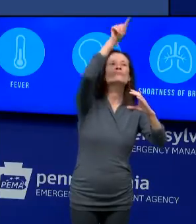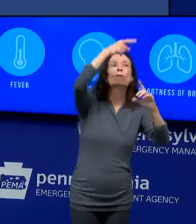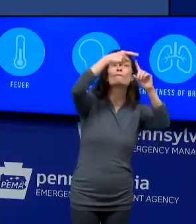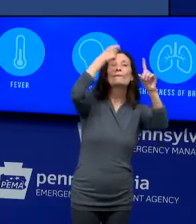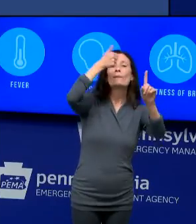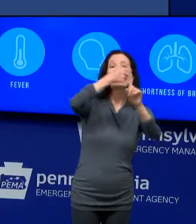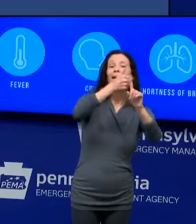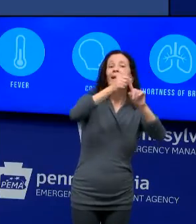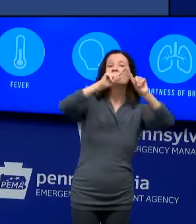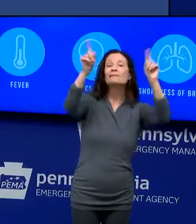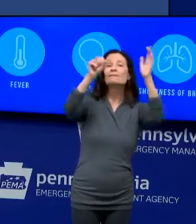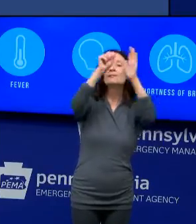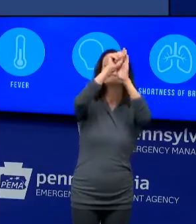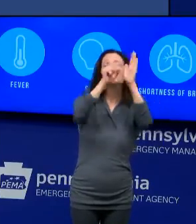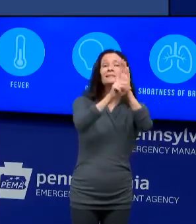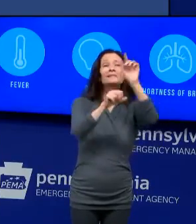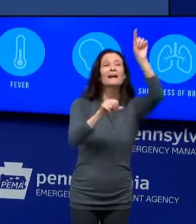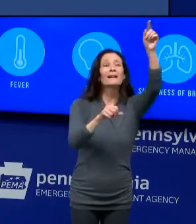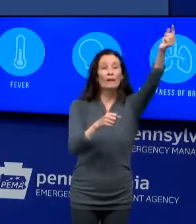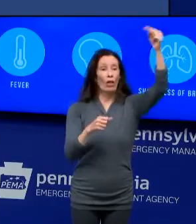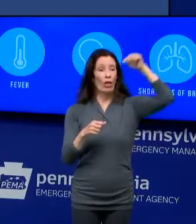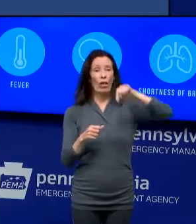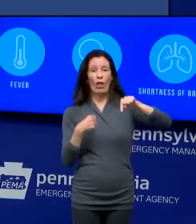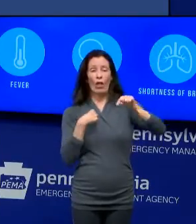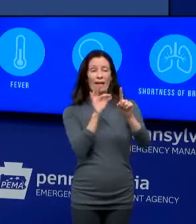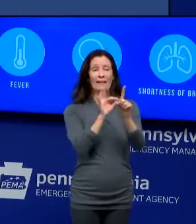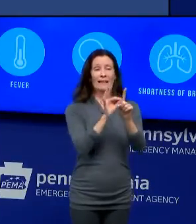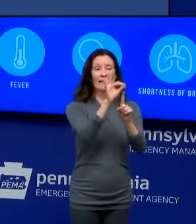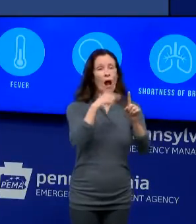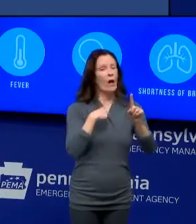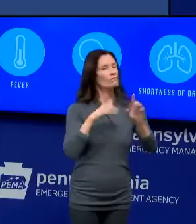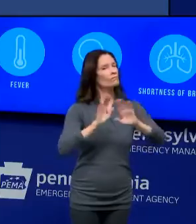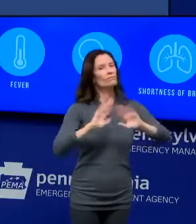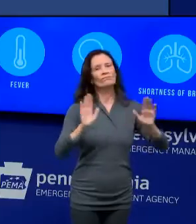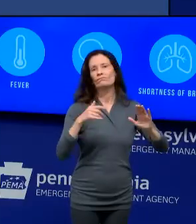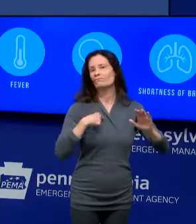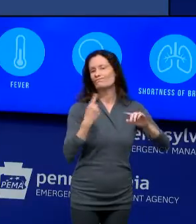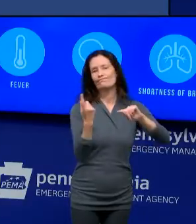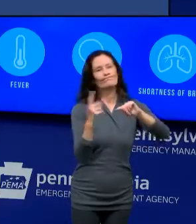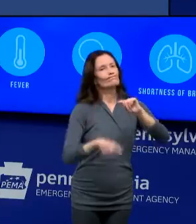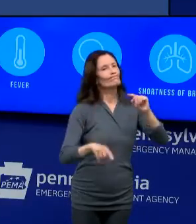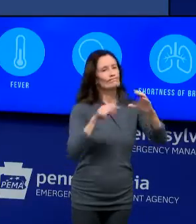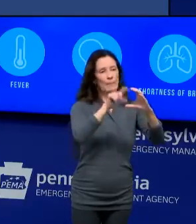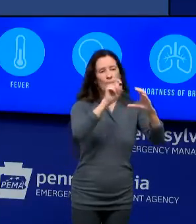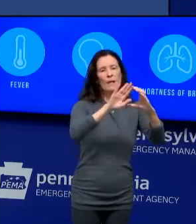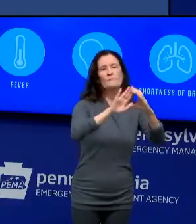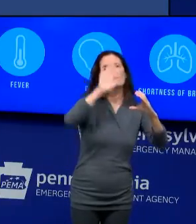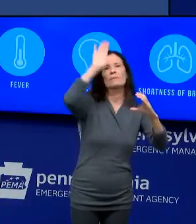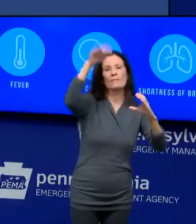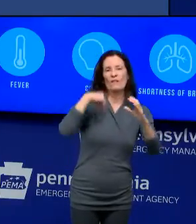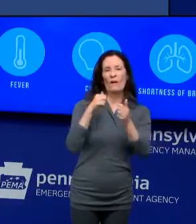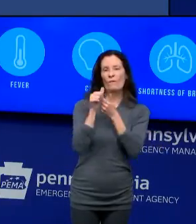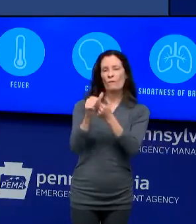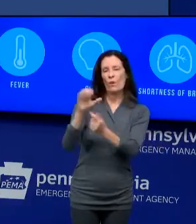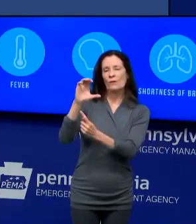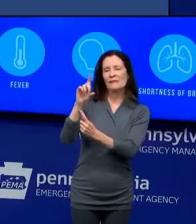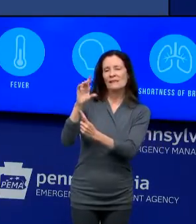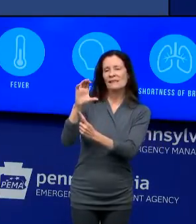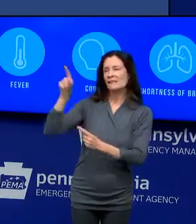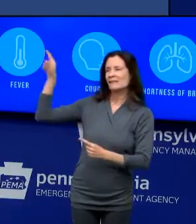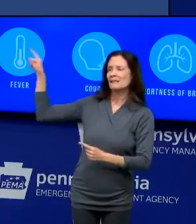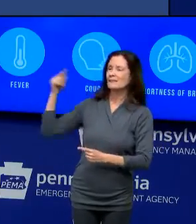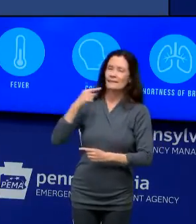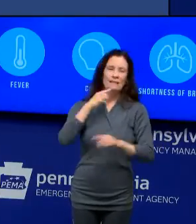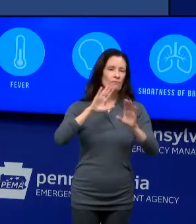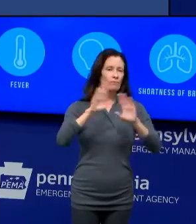of another state, say it was New York or New Jersey, but they passed away potentially at, say, a hospital or a nursing home in